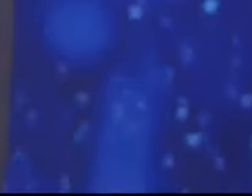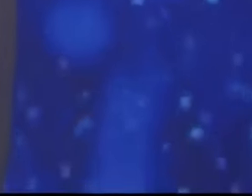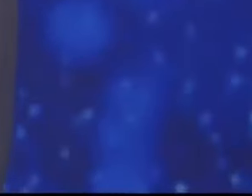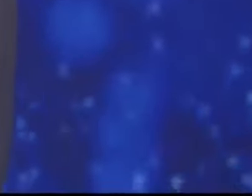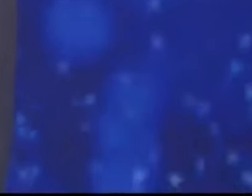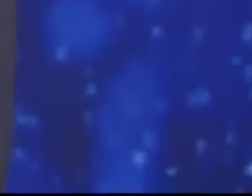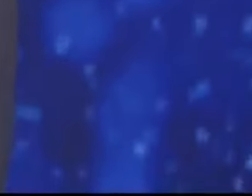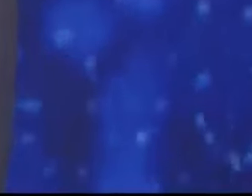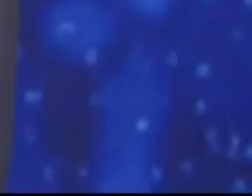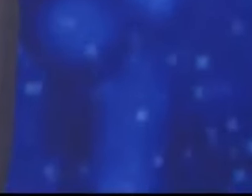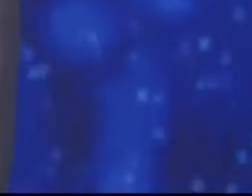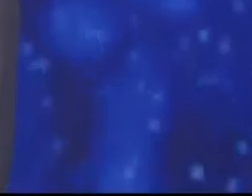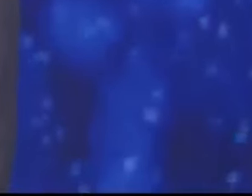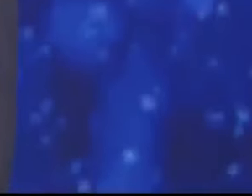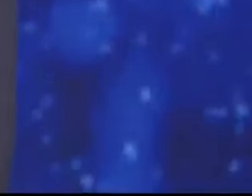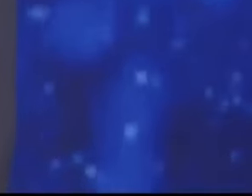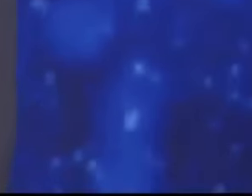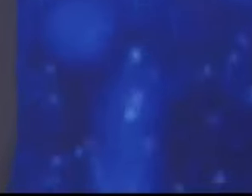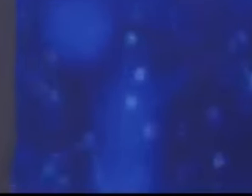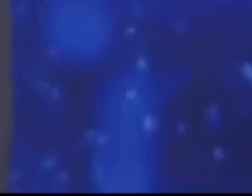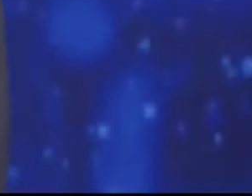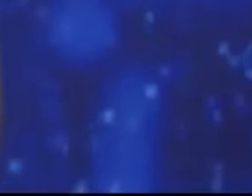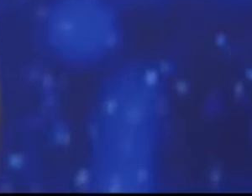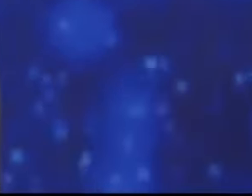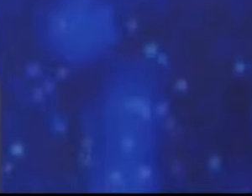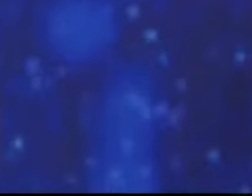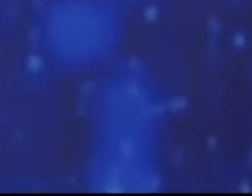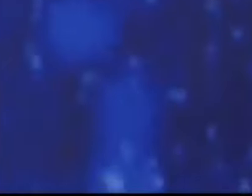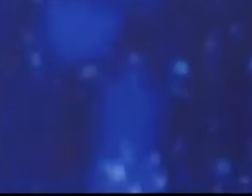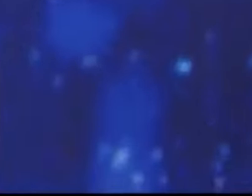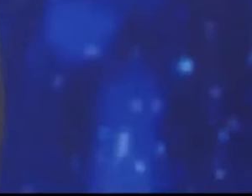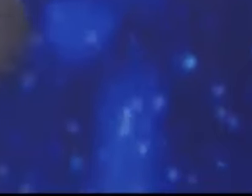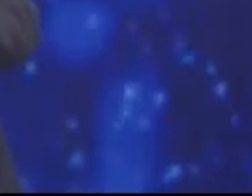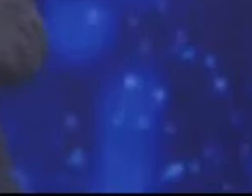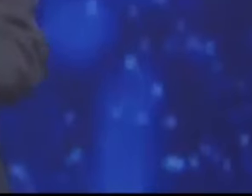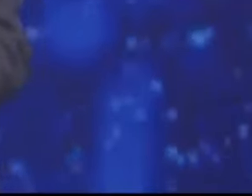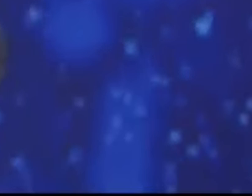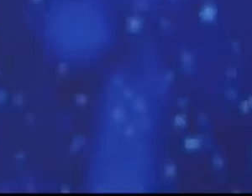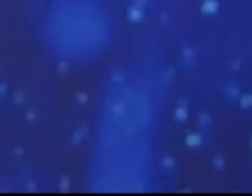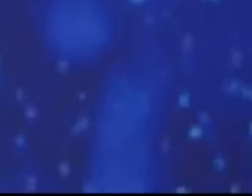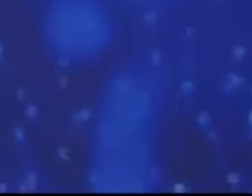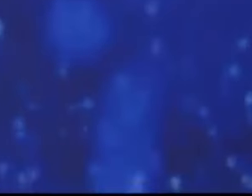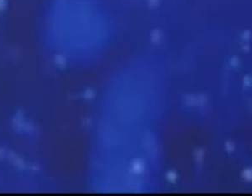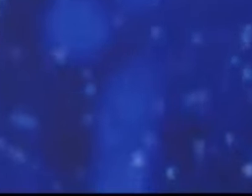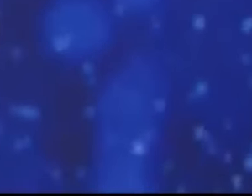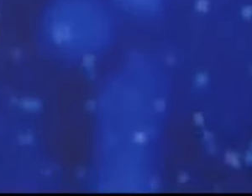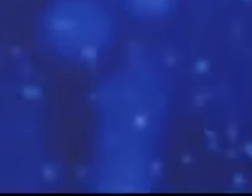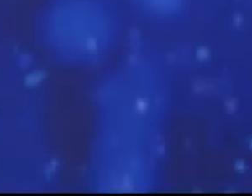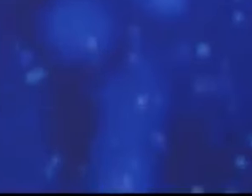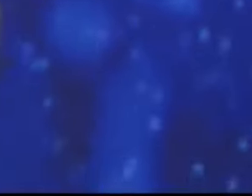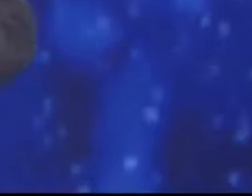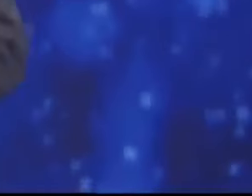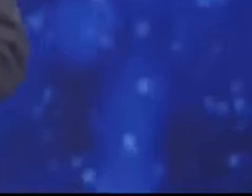fall down and worship the image which I have made,